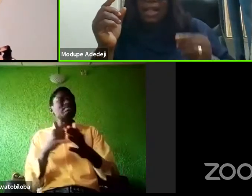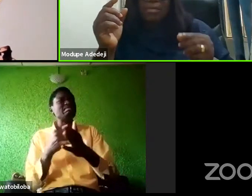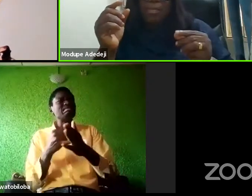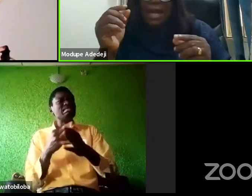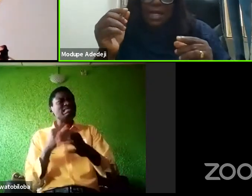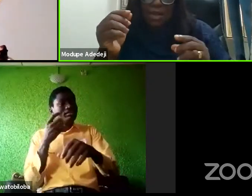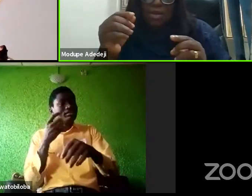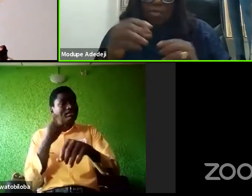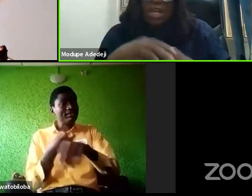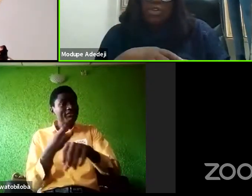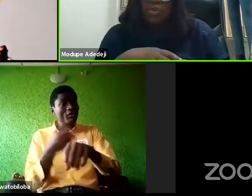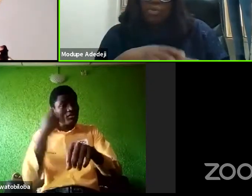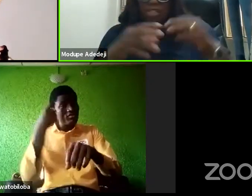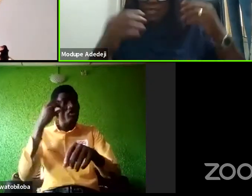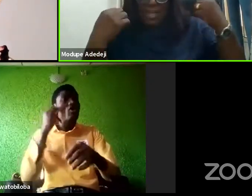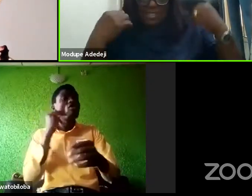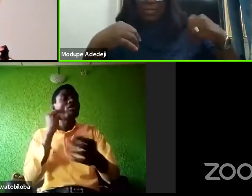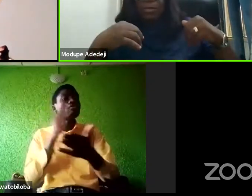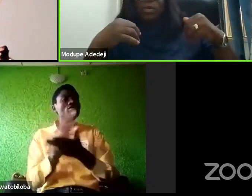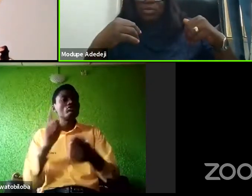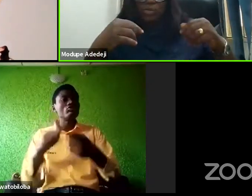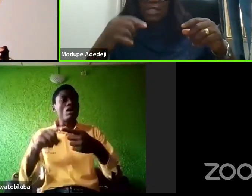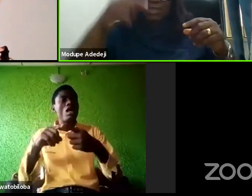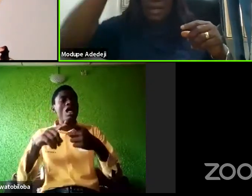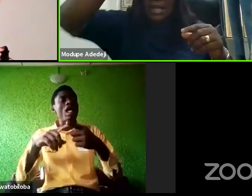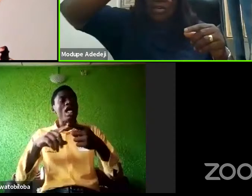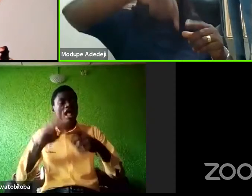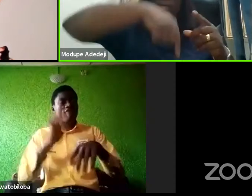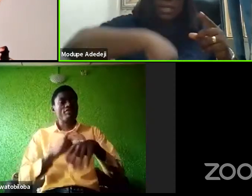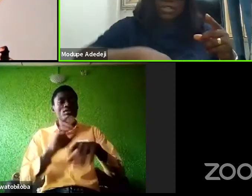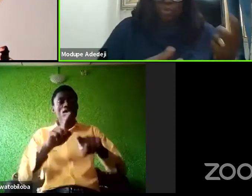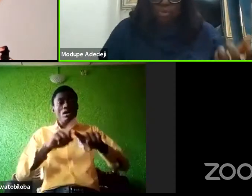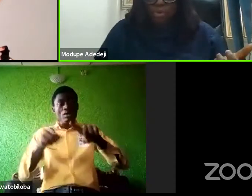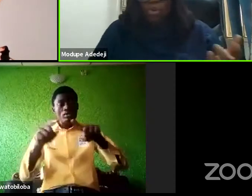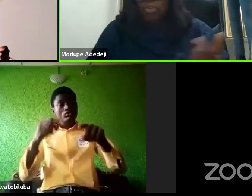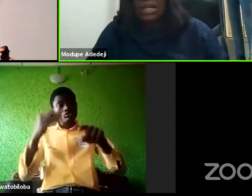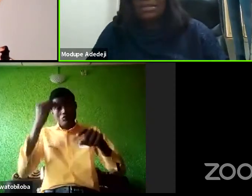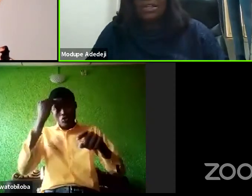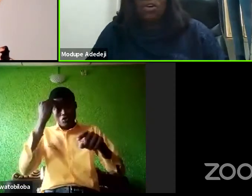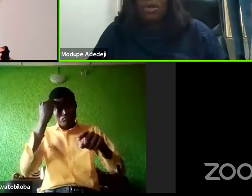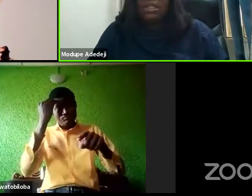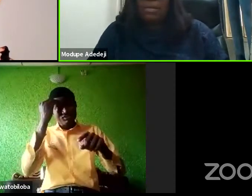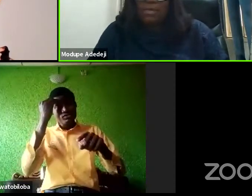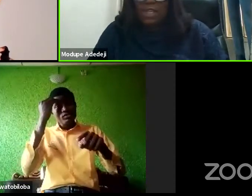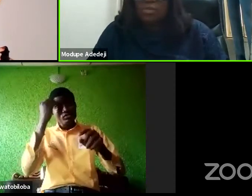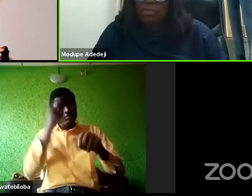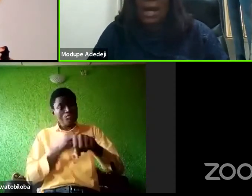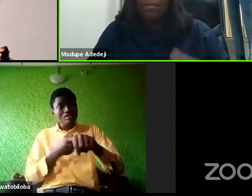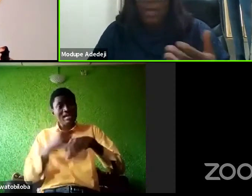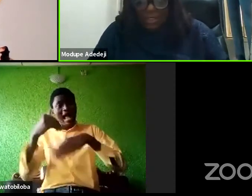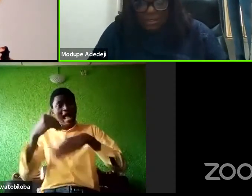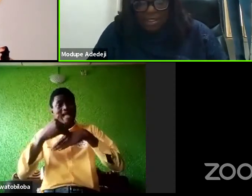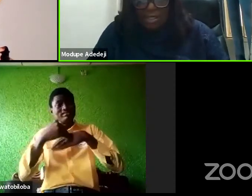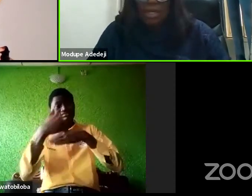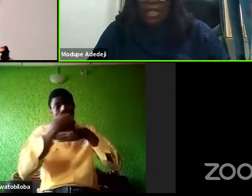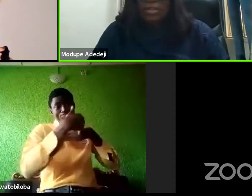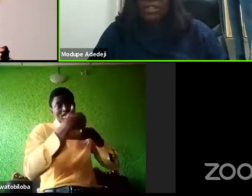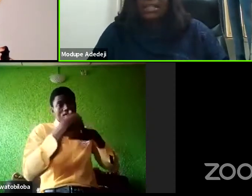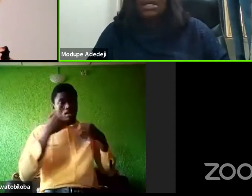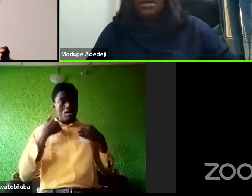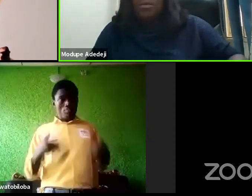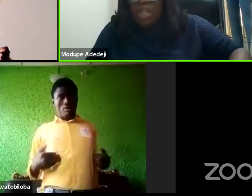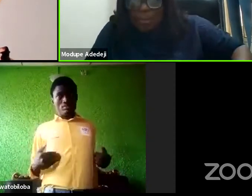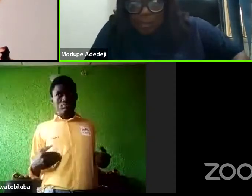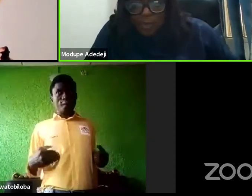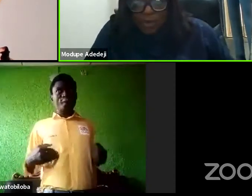are at the back, where the vertebrae bones, where the spinal cord passes through, so that's why commonly they present with back pain and